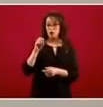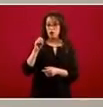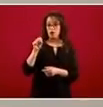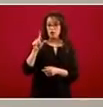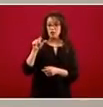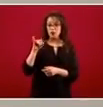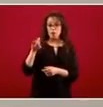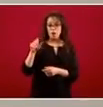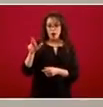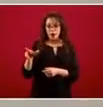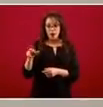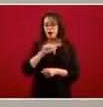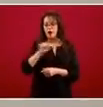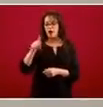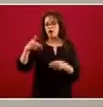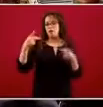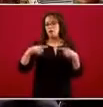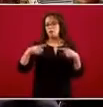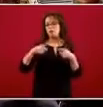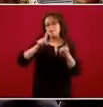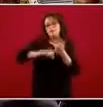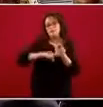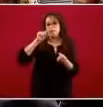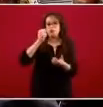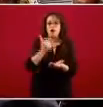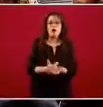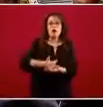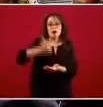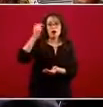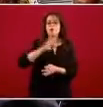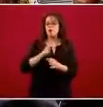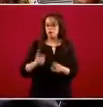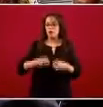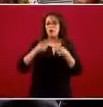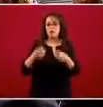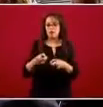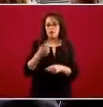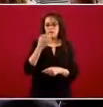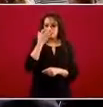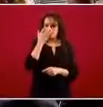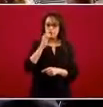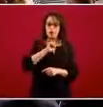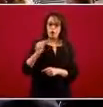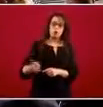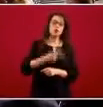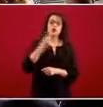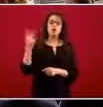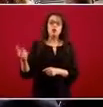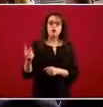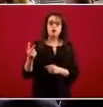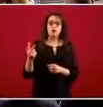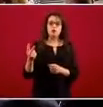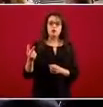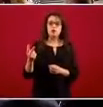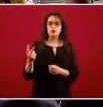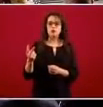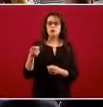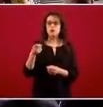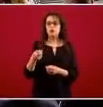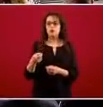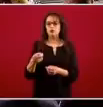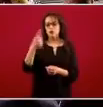second medicine in more severe stages of the virus. The other